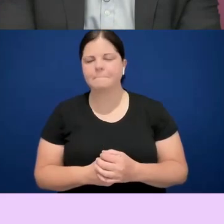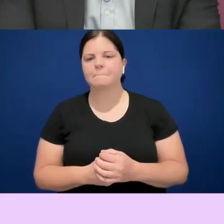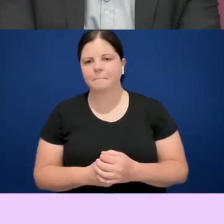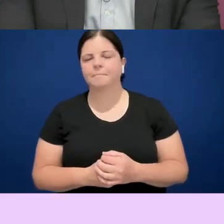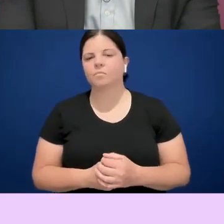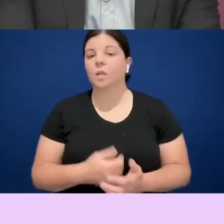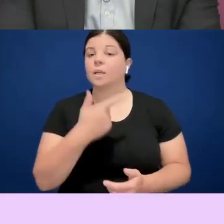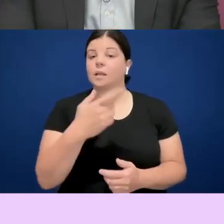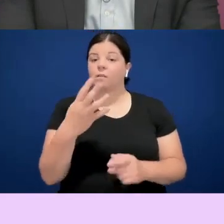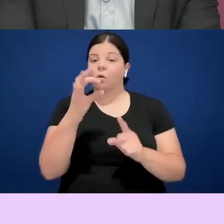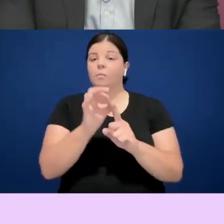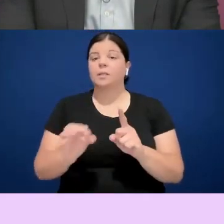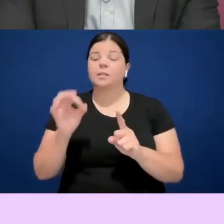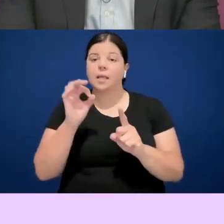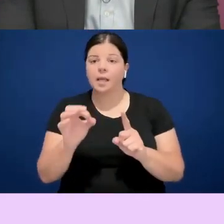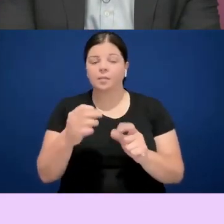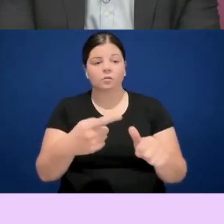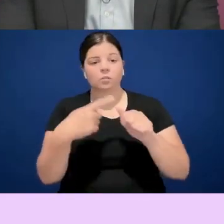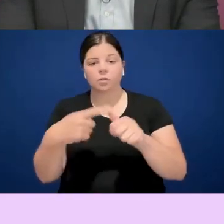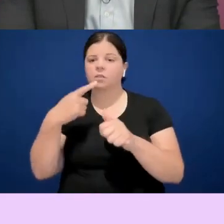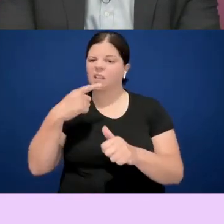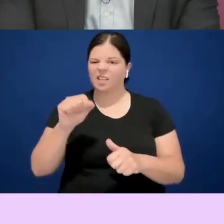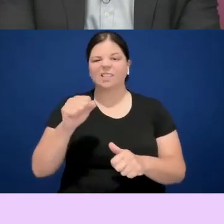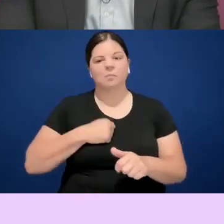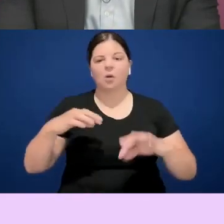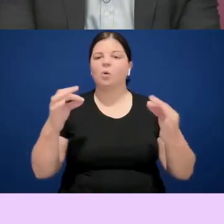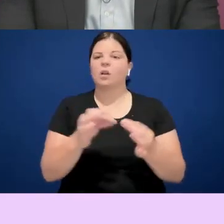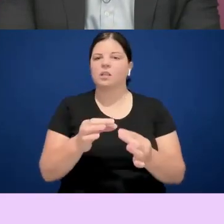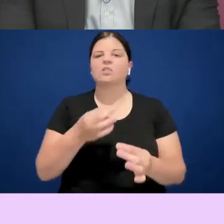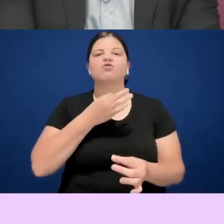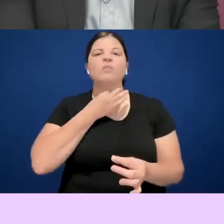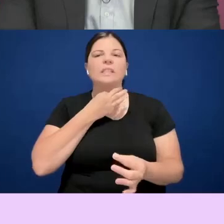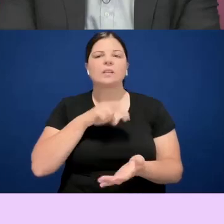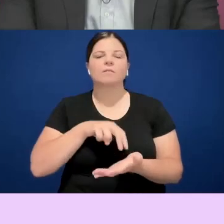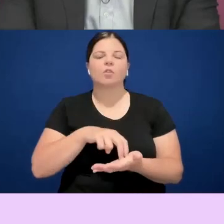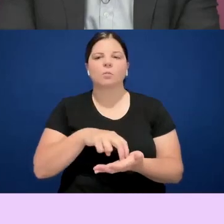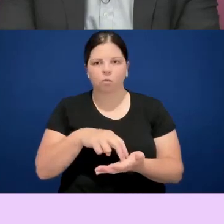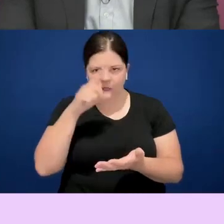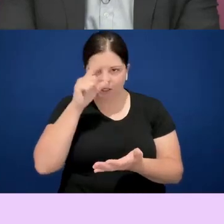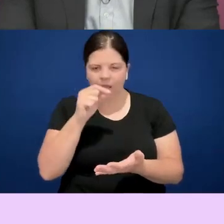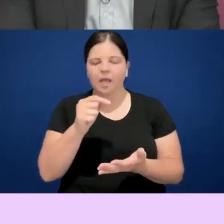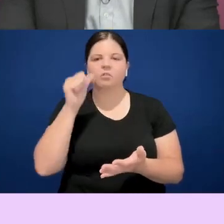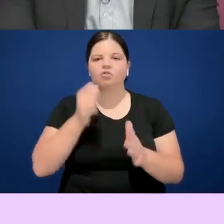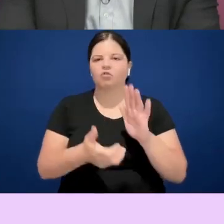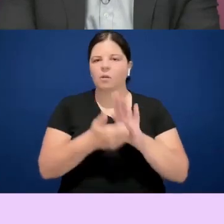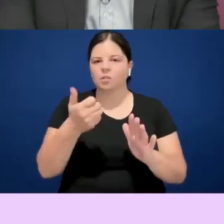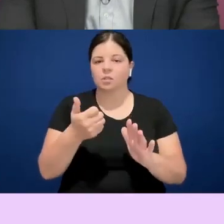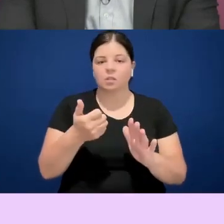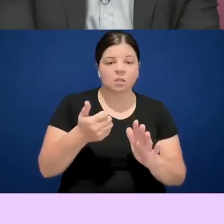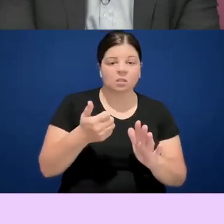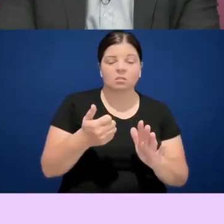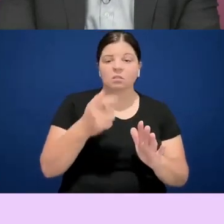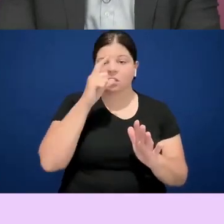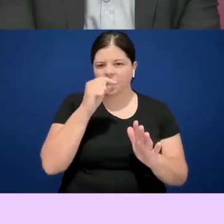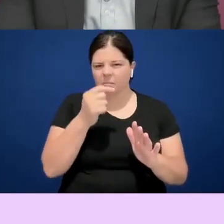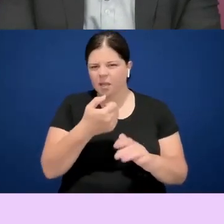74% of respondents consider their organisation vulnerable to corruption and misconduct, either moderately, around 60%, or highly at